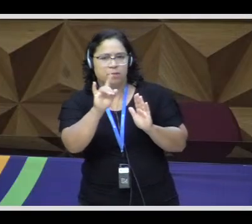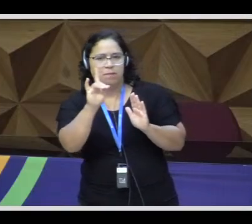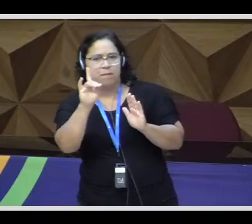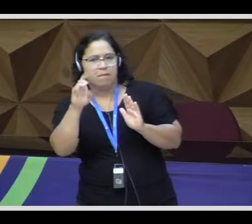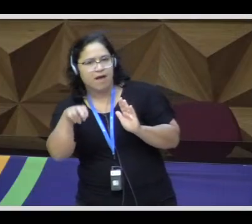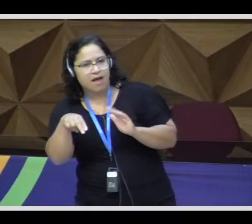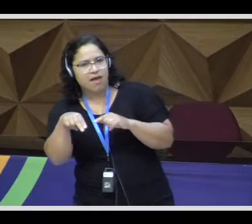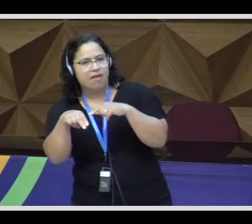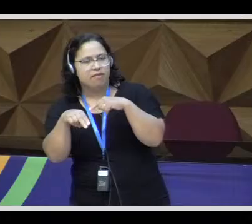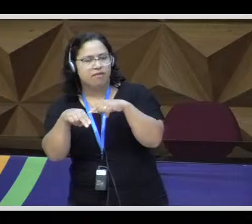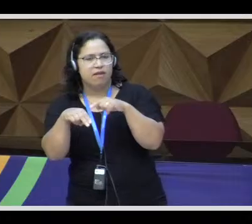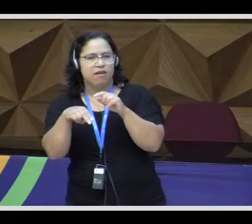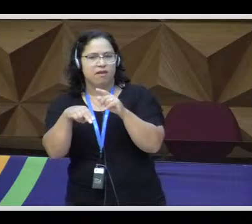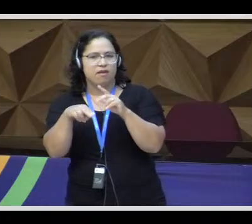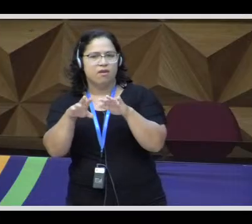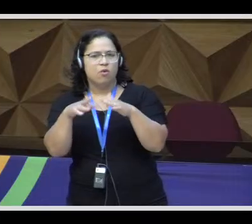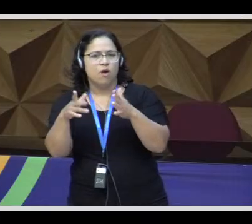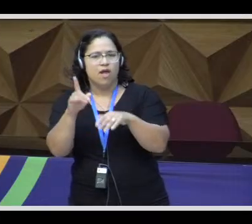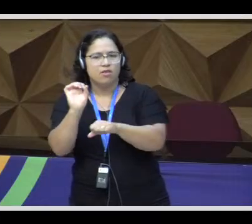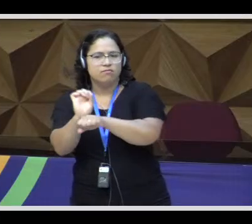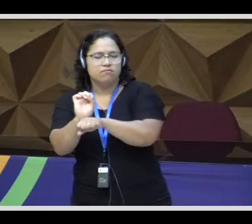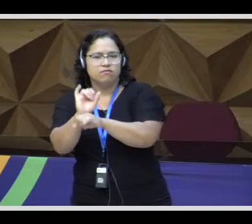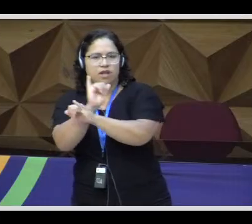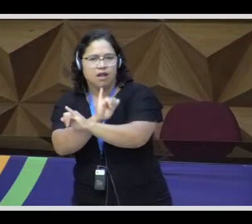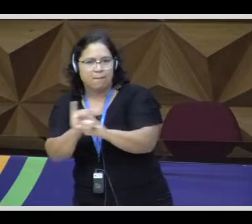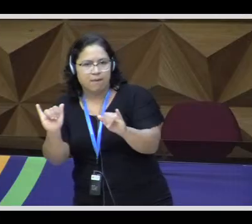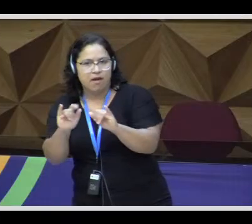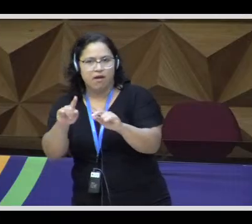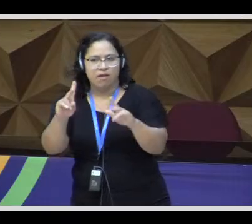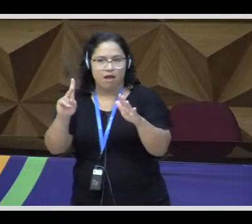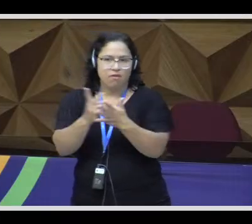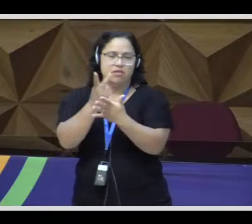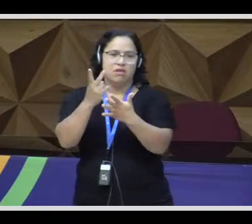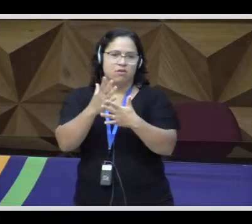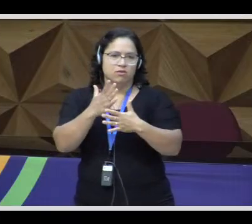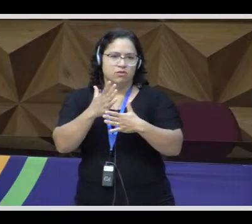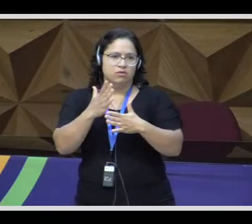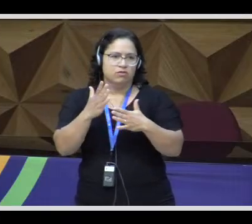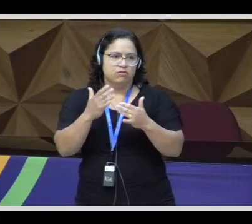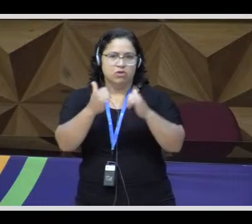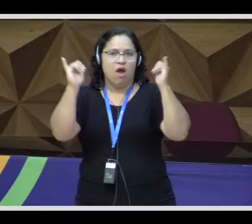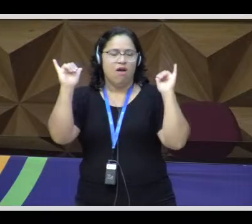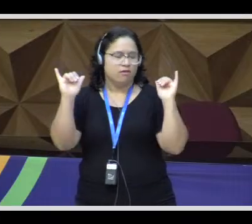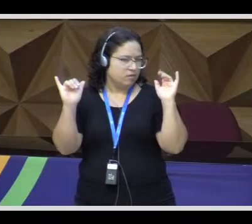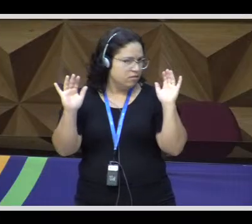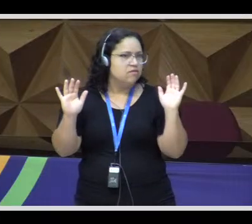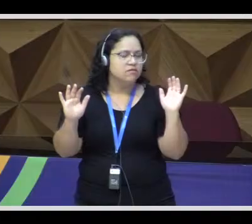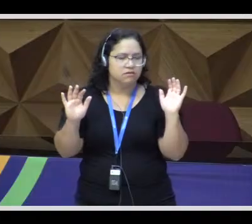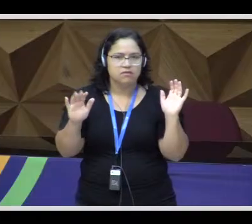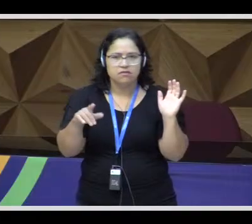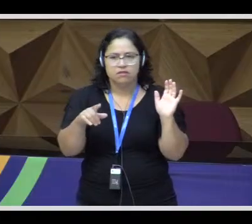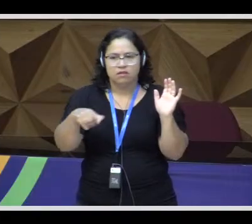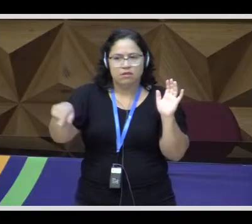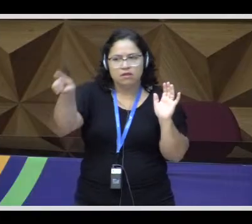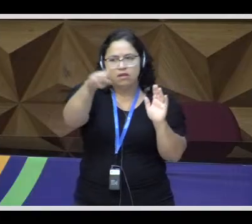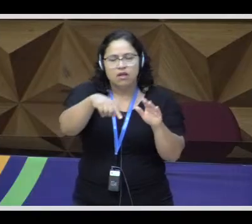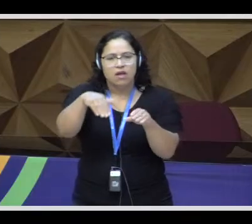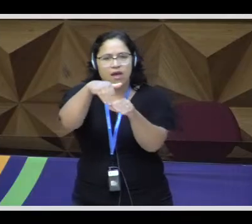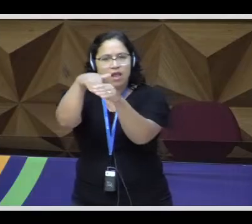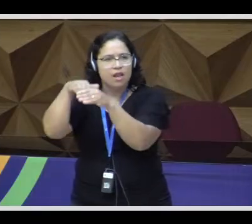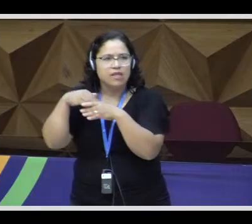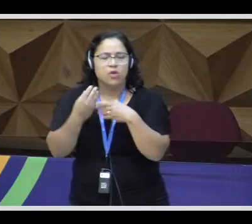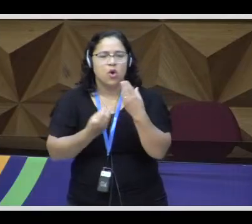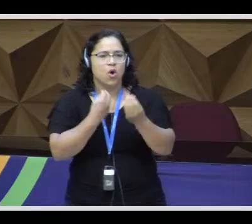left the campaign, so this was a big shock. So he was trying to see how voters reacted. We